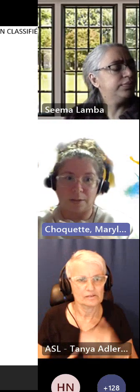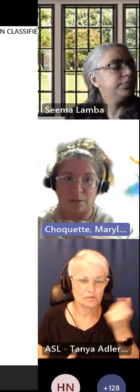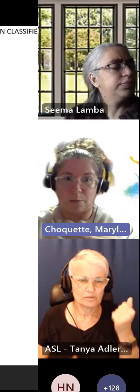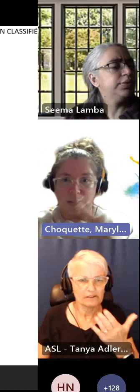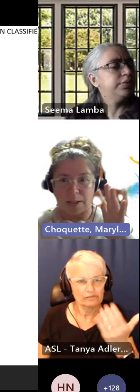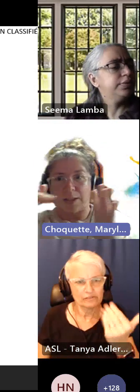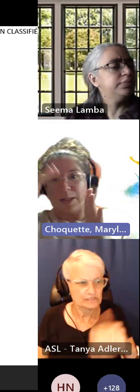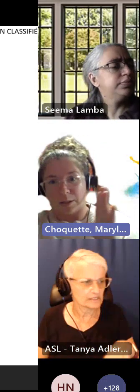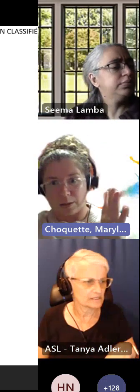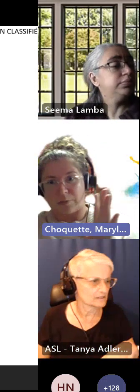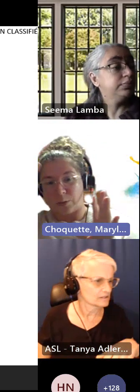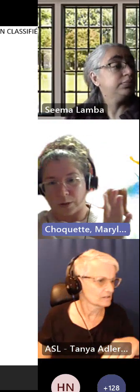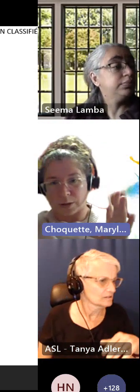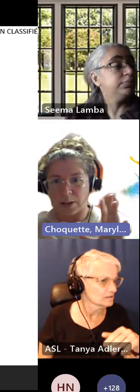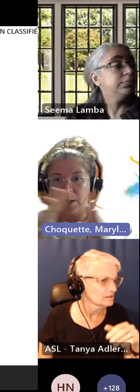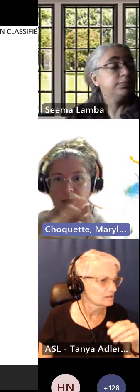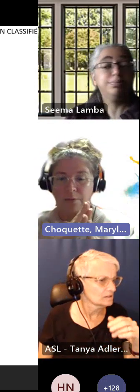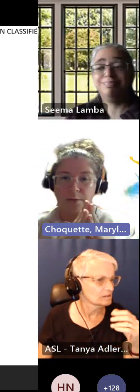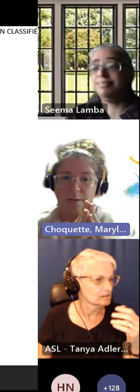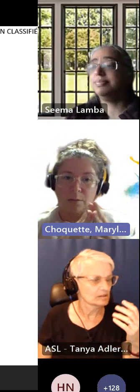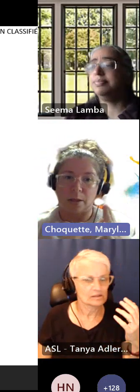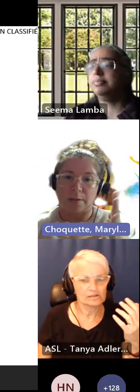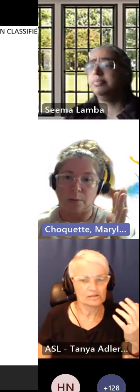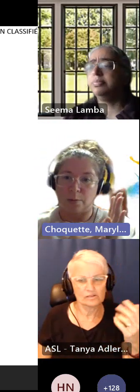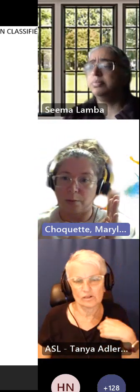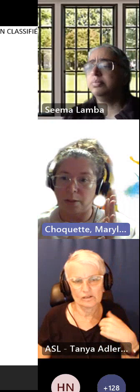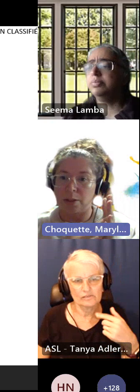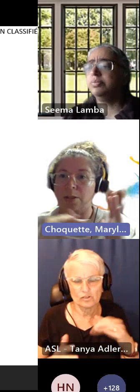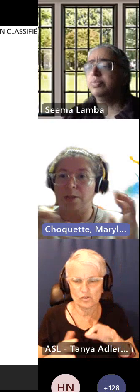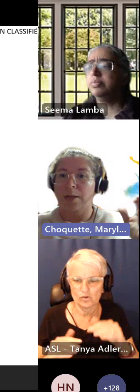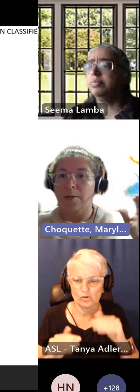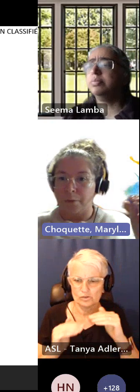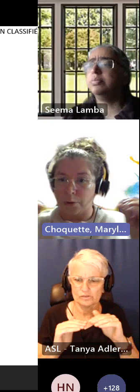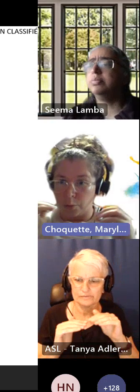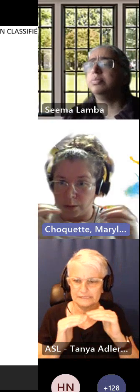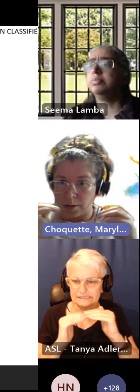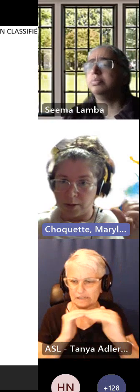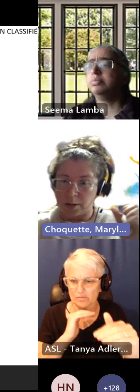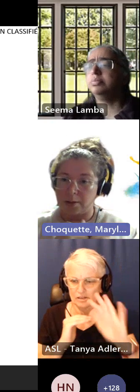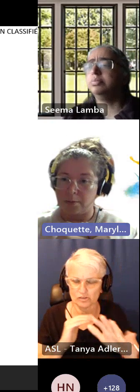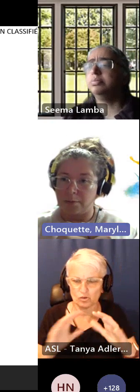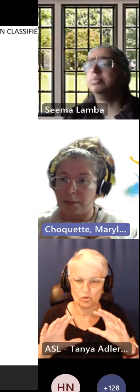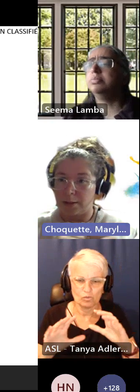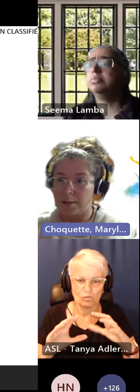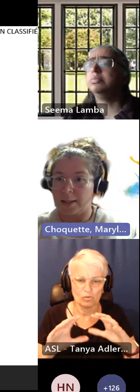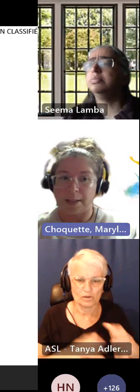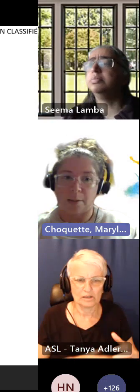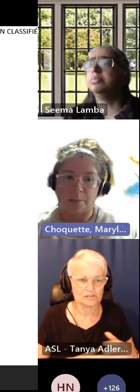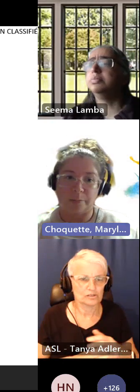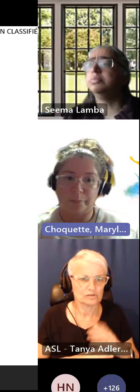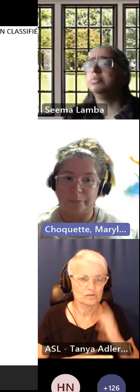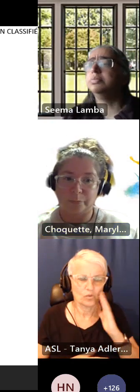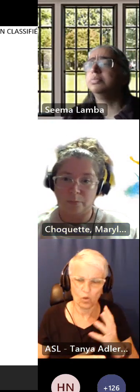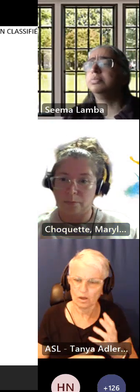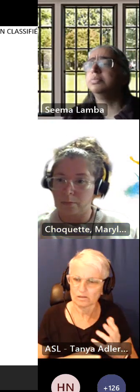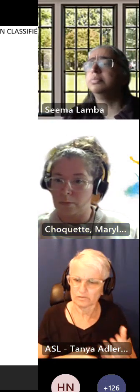15, 17%, and then eventually, if you stabilize your population, you will fill that